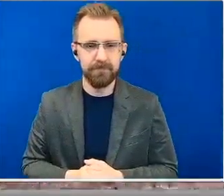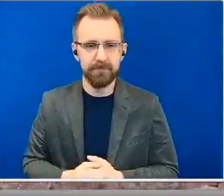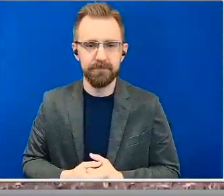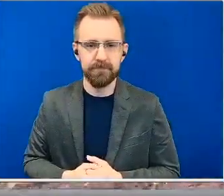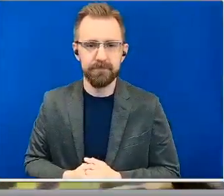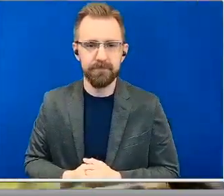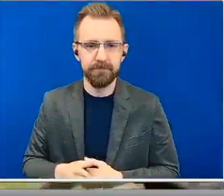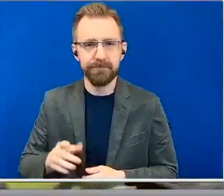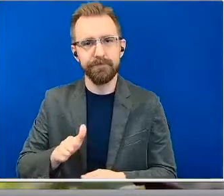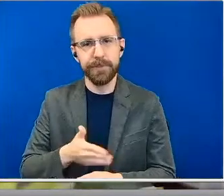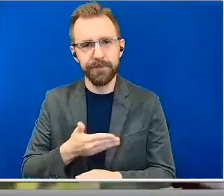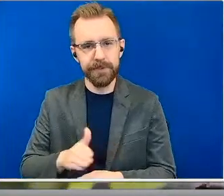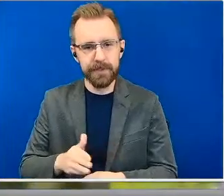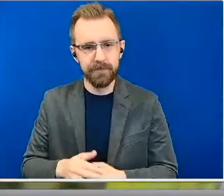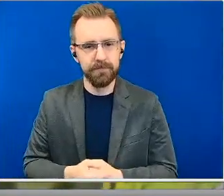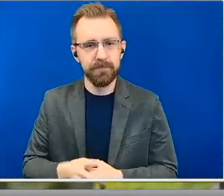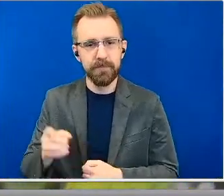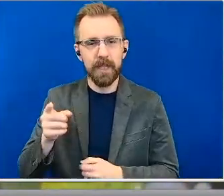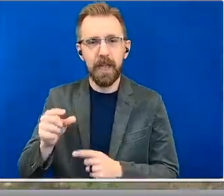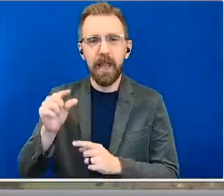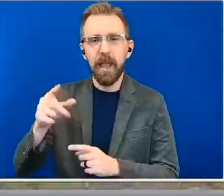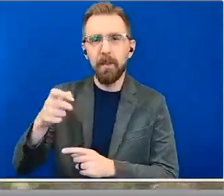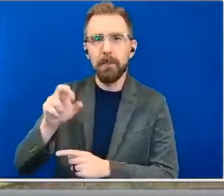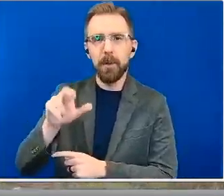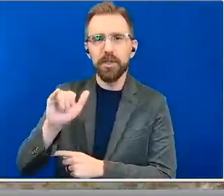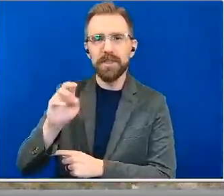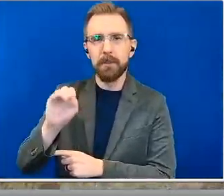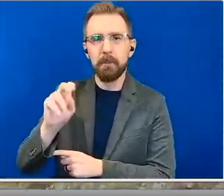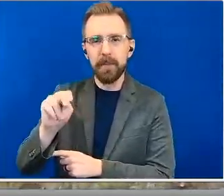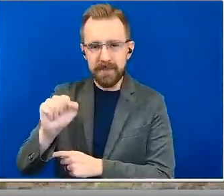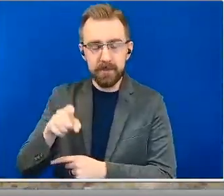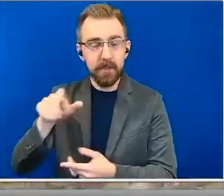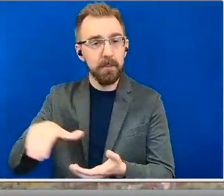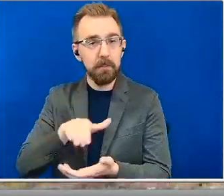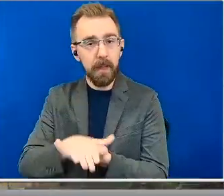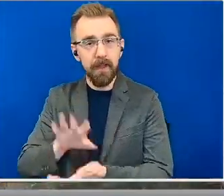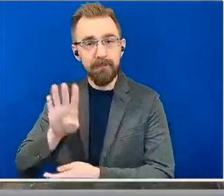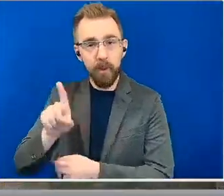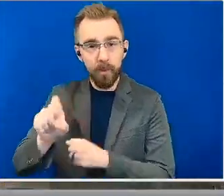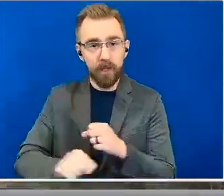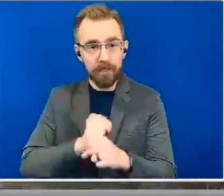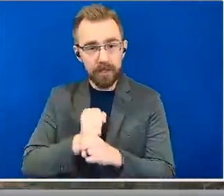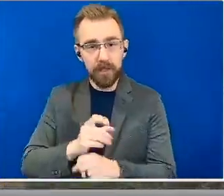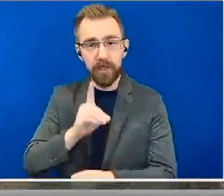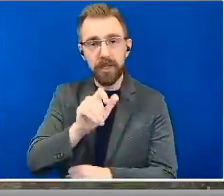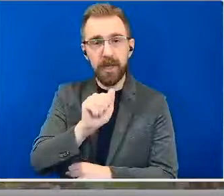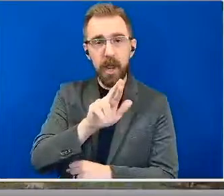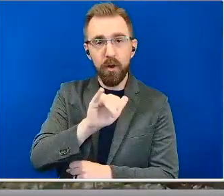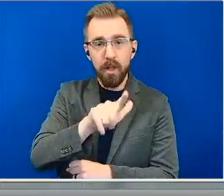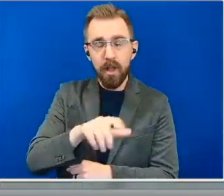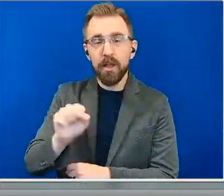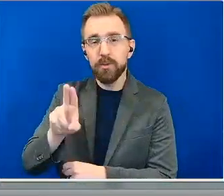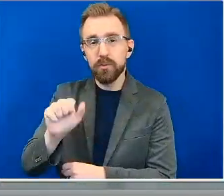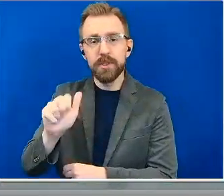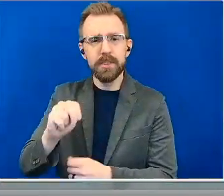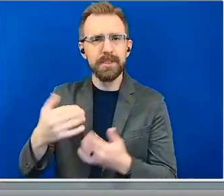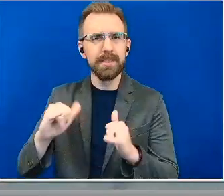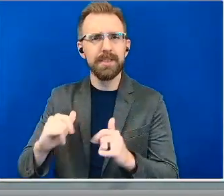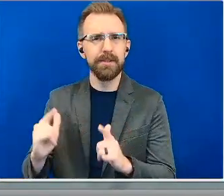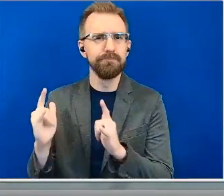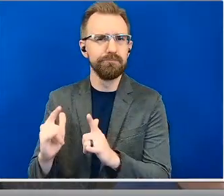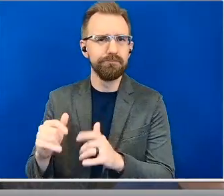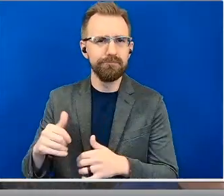Here's our little stand of persimmons. Married for 41 years, Daryle and Susan still love each other's company. We went to high